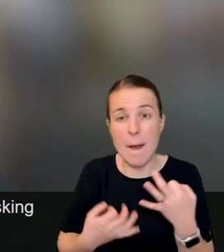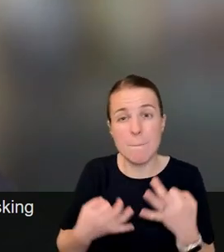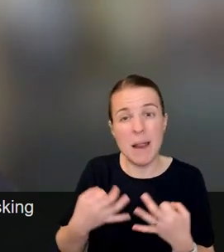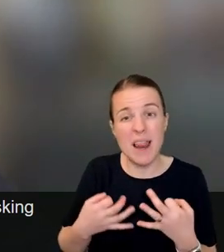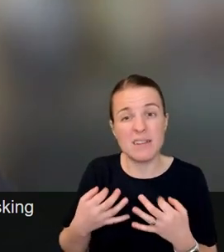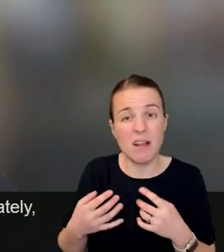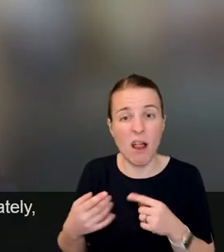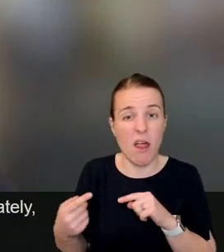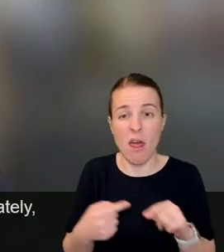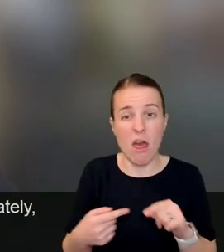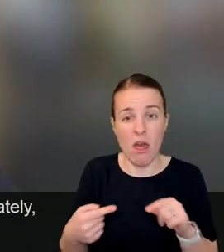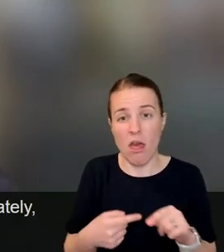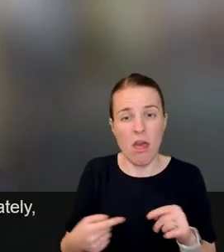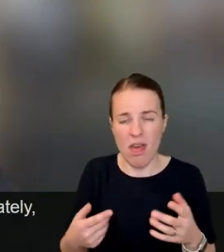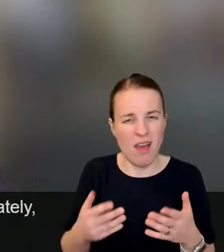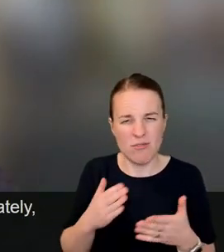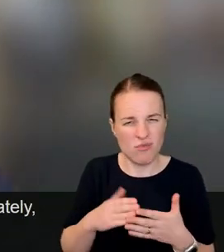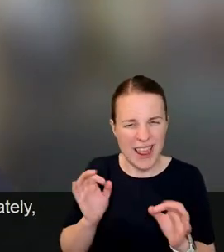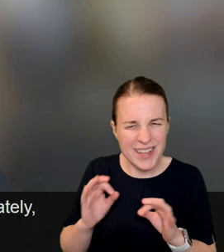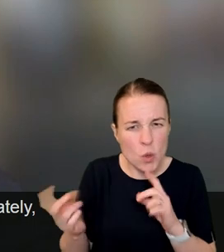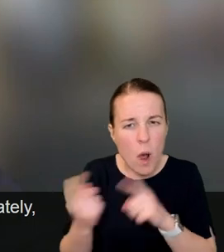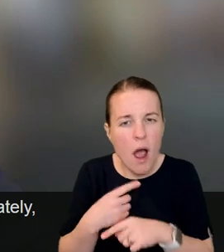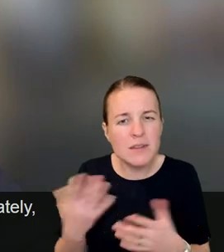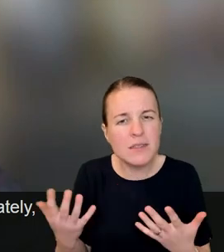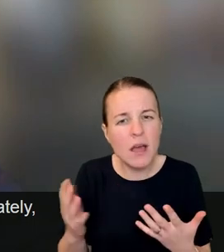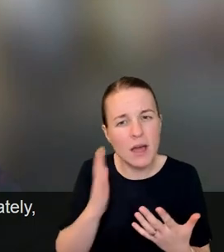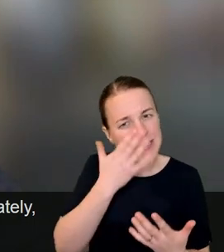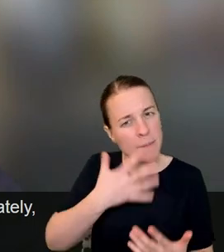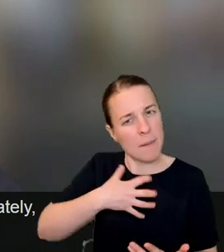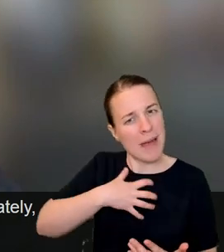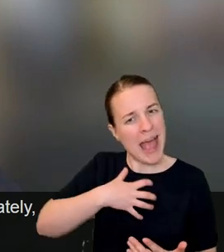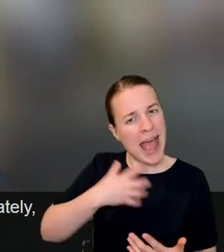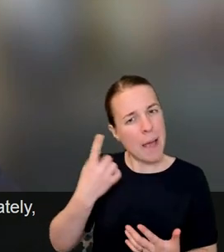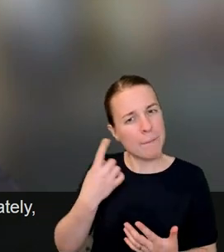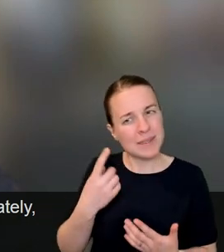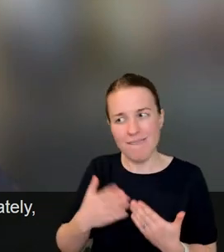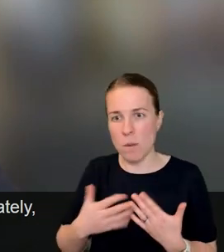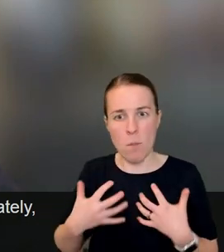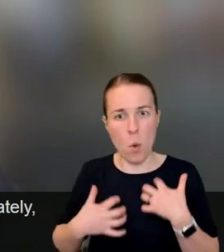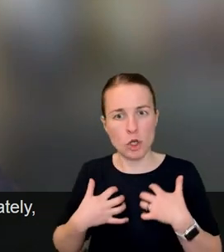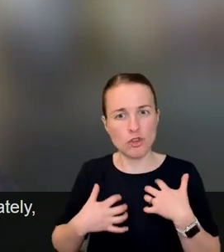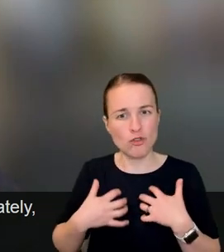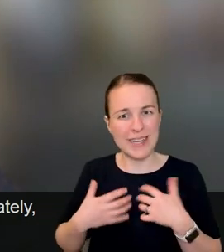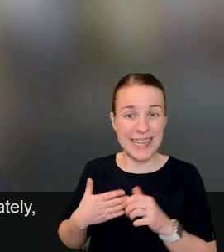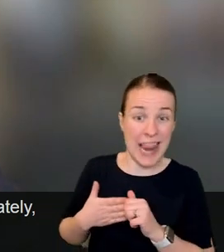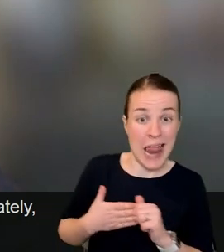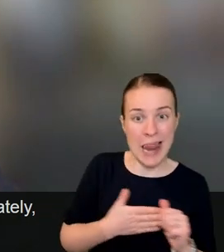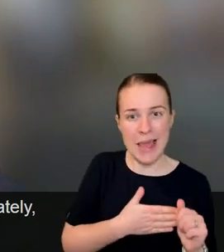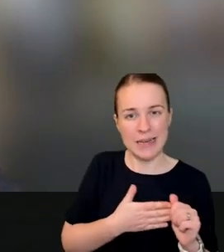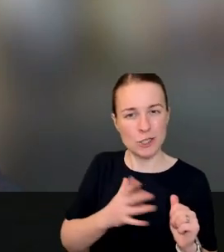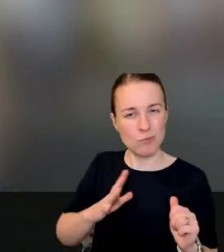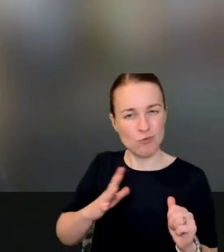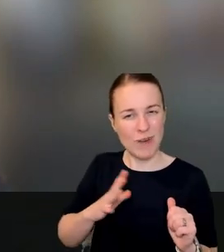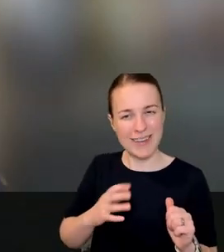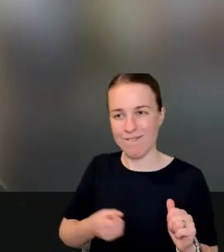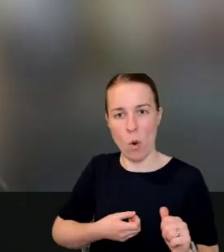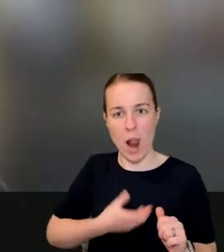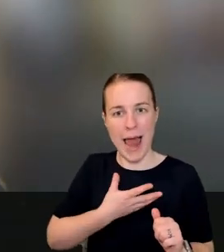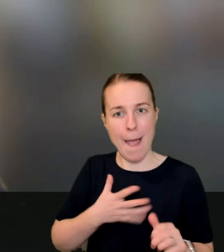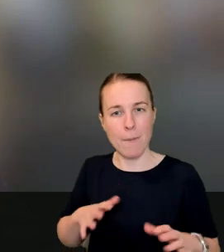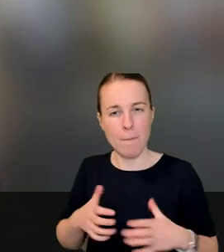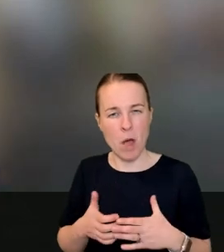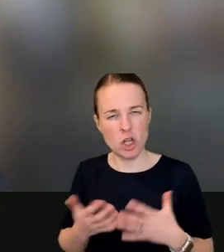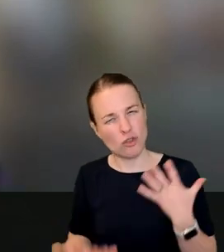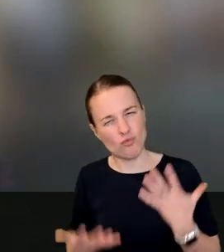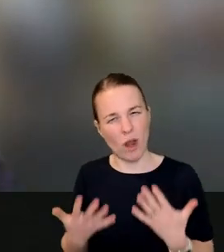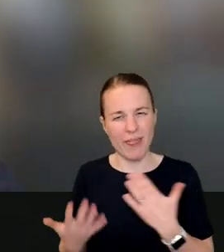point scoring. It's almost as if the mayor is more interested in getting his leadership bid for the Labour Party rather than being a responsible mayor of London. Now,